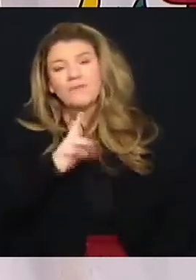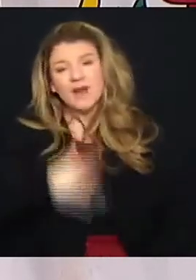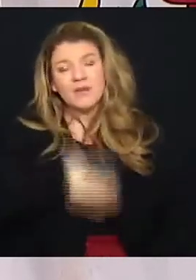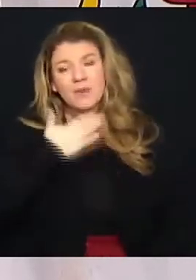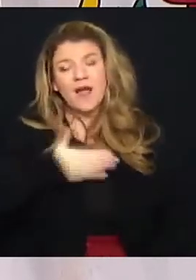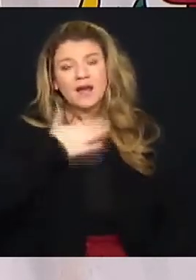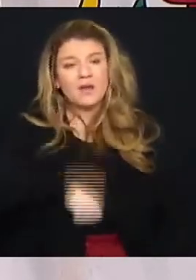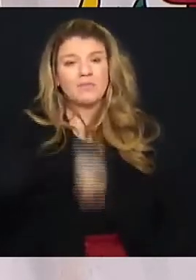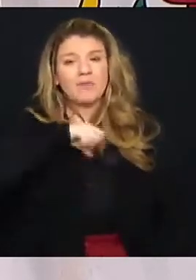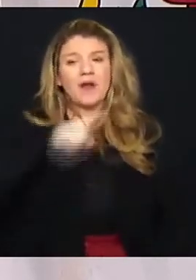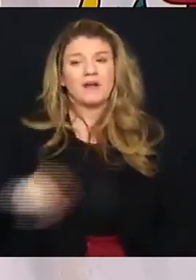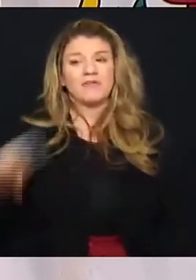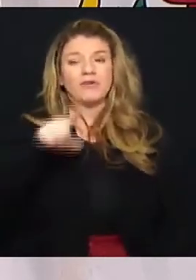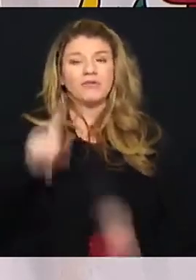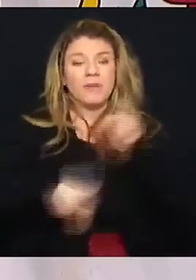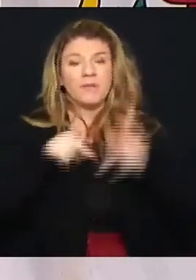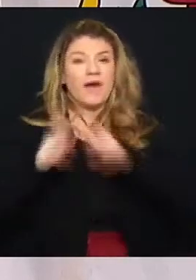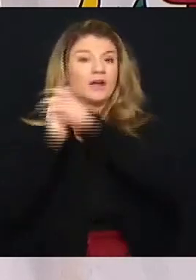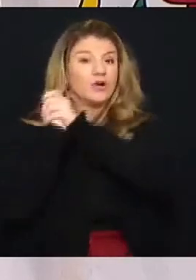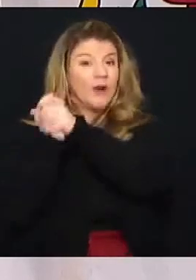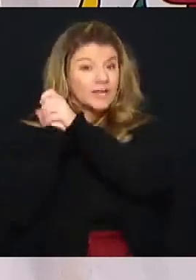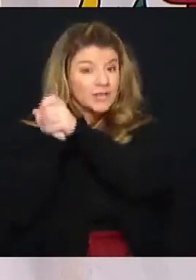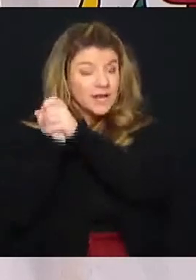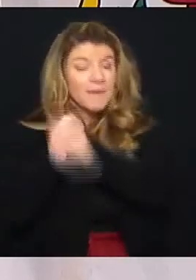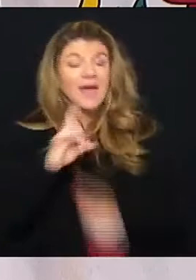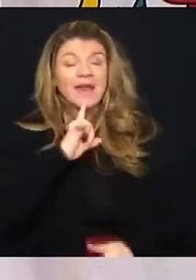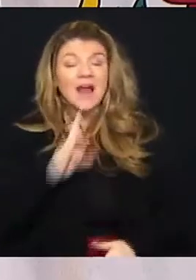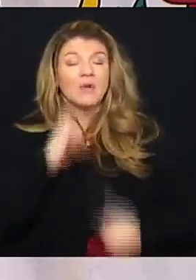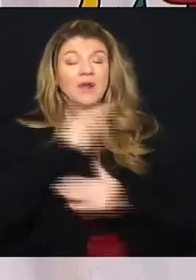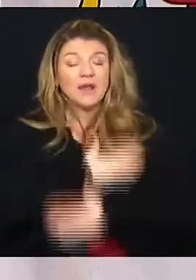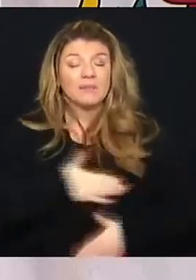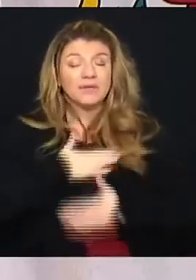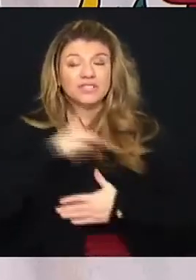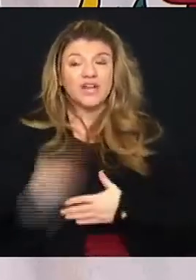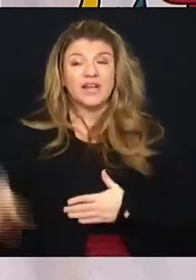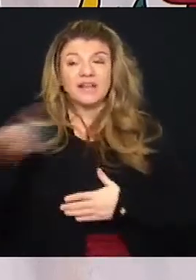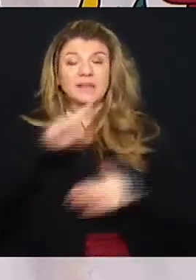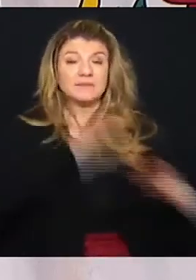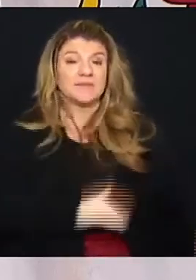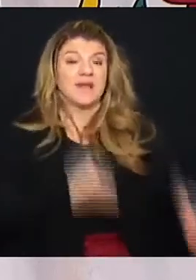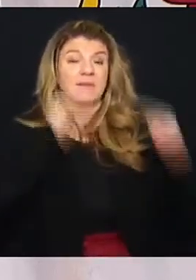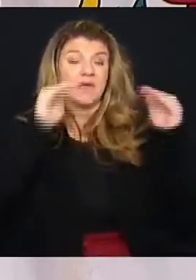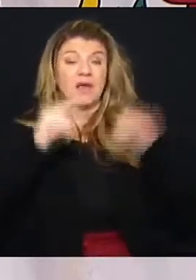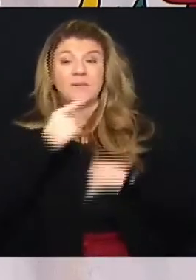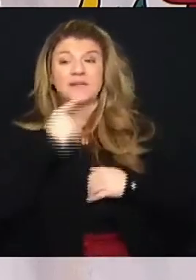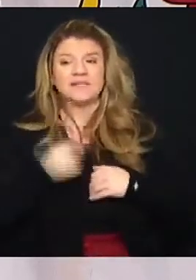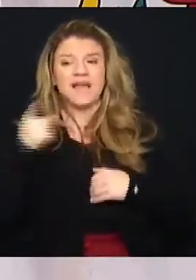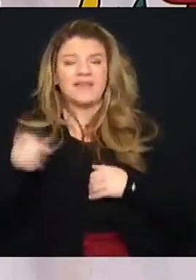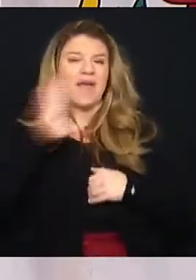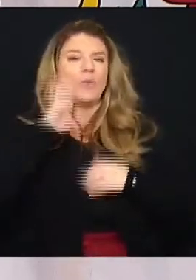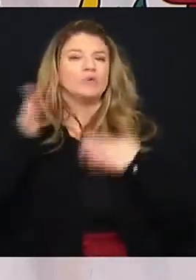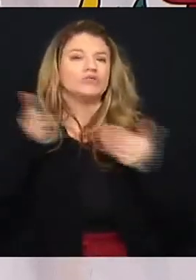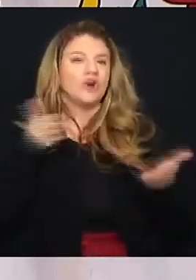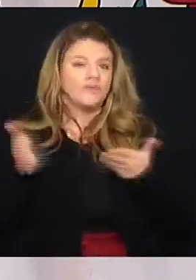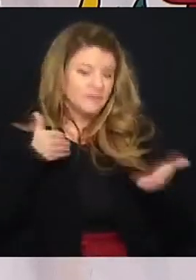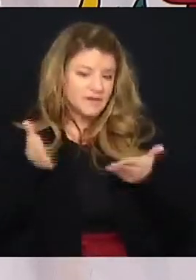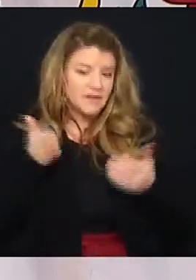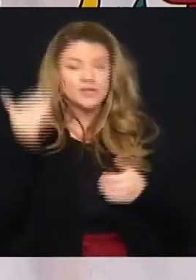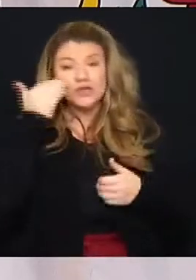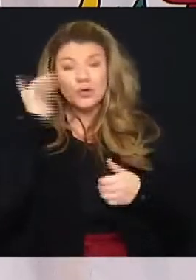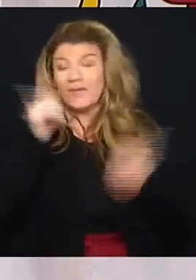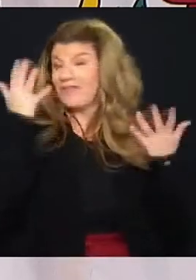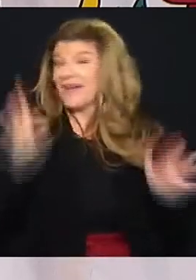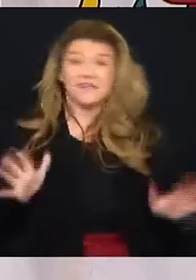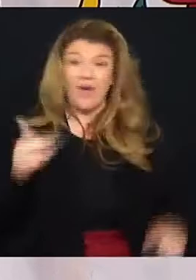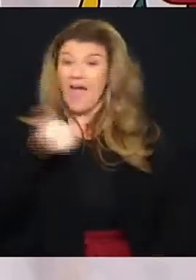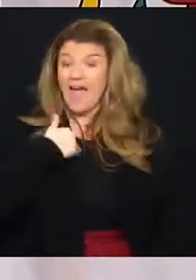of these people, and I congratulate them, and I really appreciate them stepping up and saying that they'll serve. So with all that, that's all I